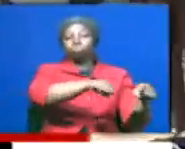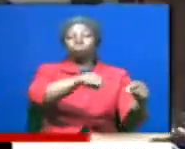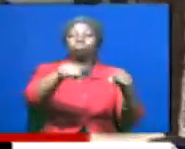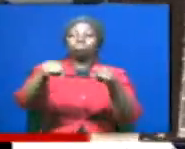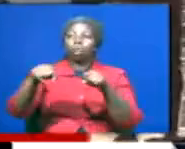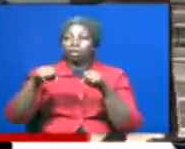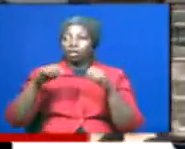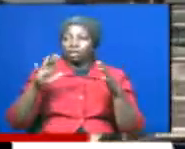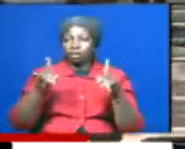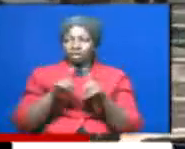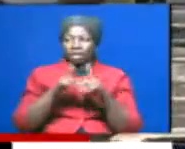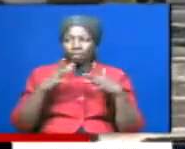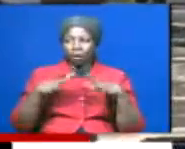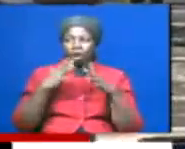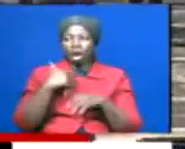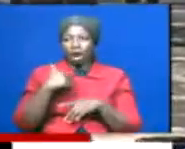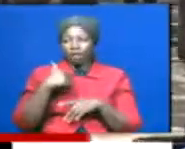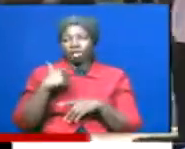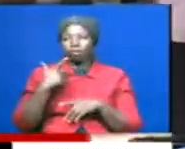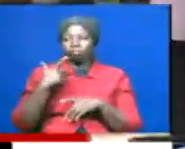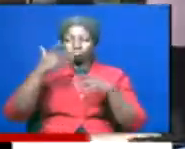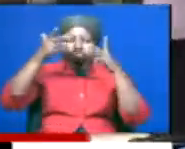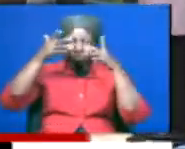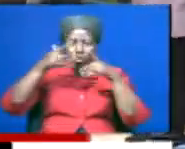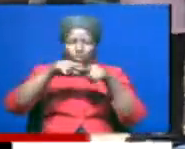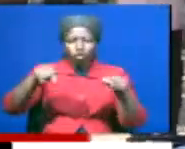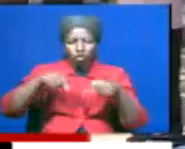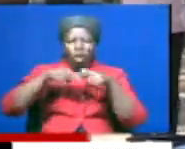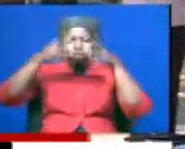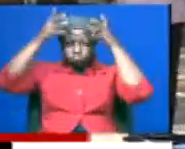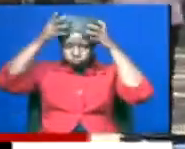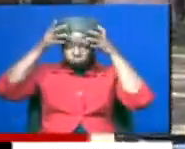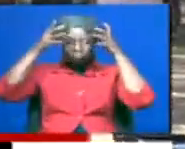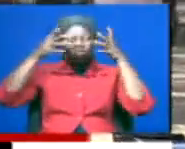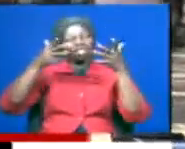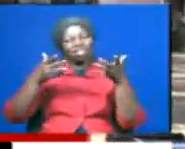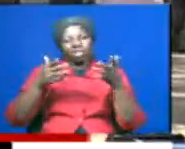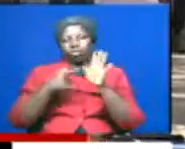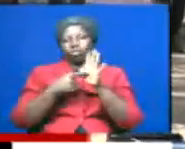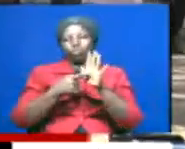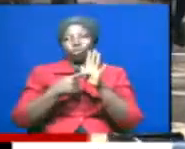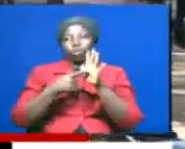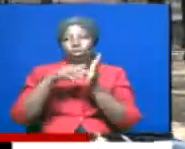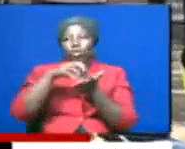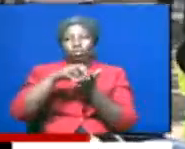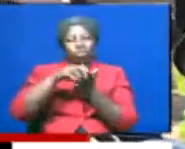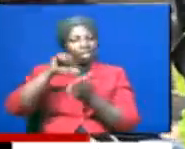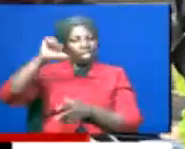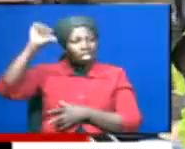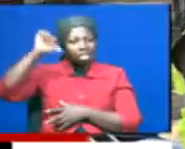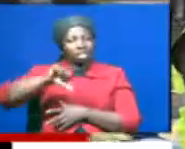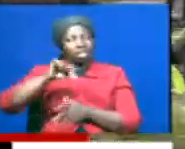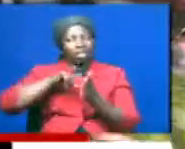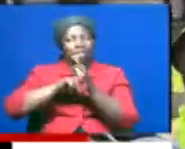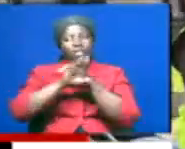mounting sufurias and dishes, of course, on their heads to indicate the dire economic situation in the country. Remember, one of the